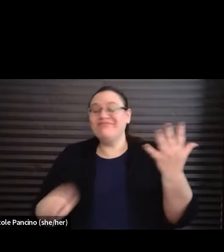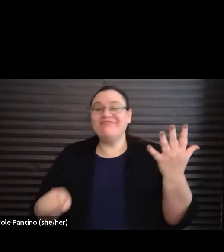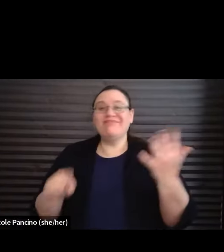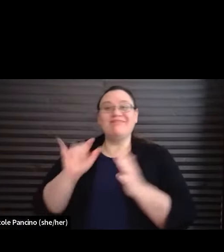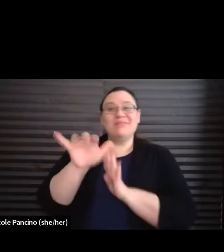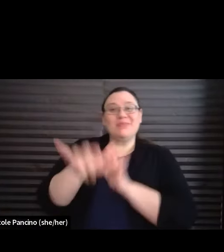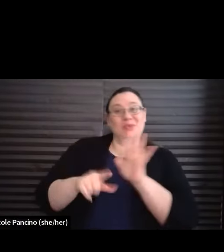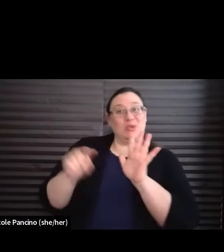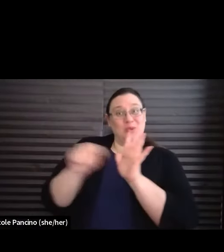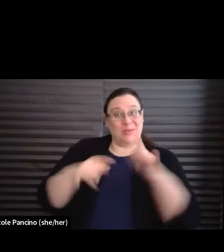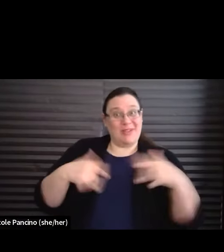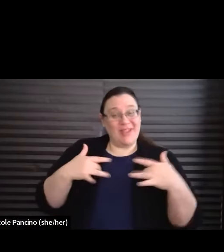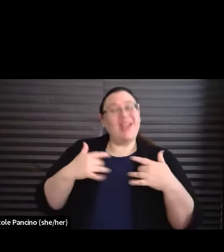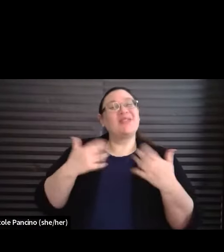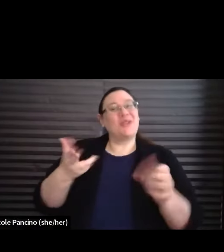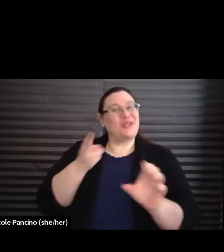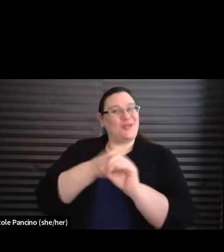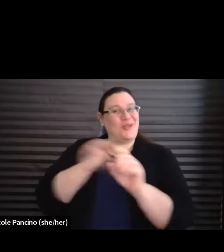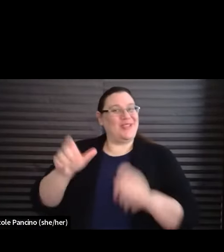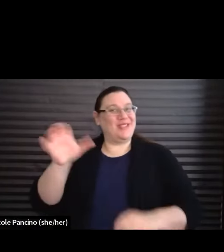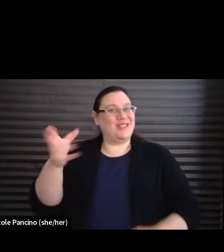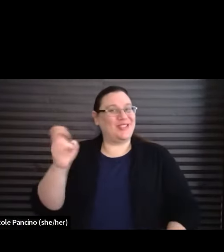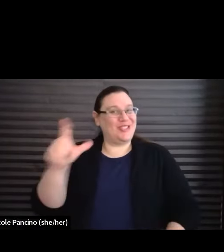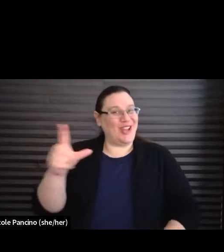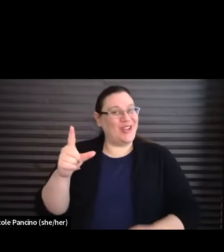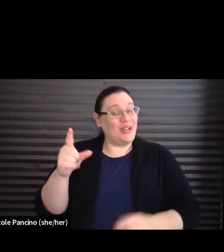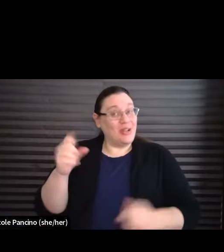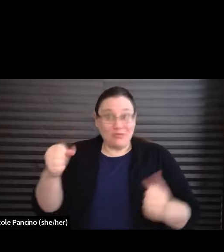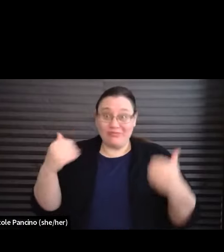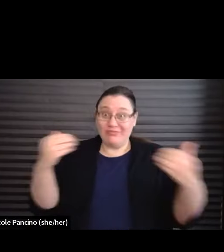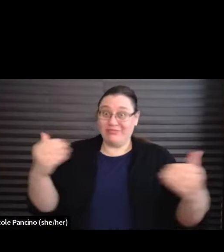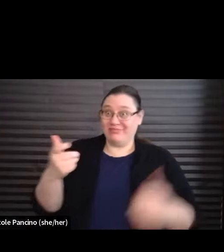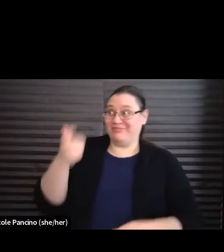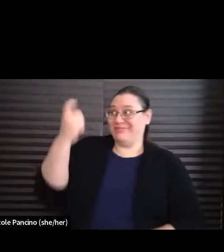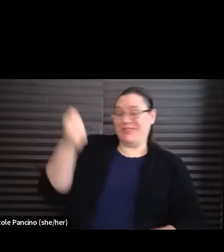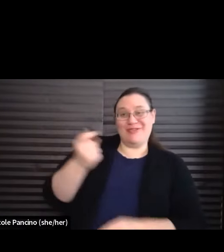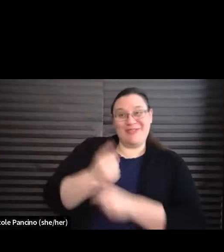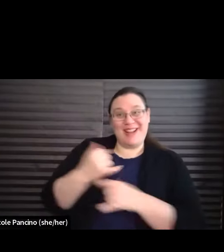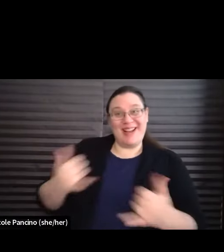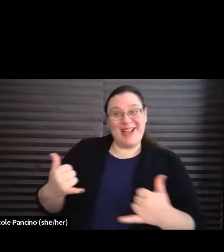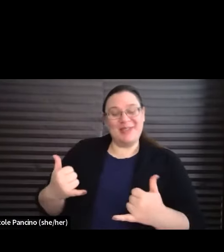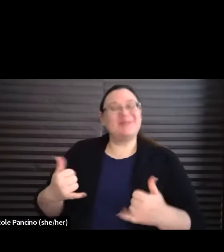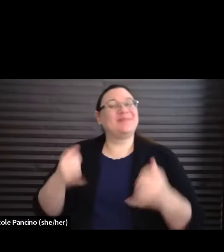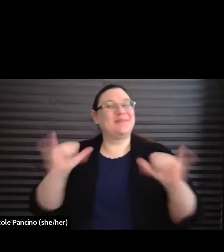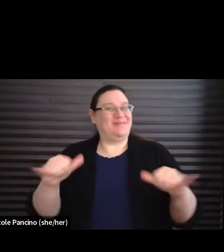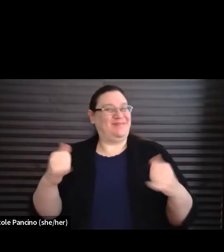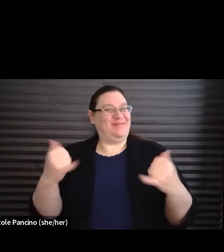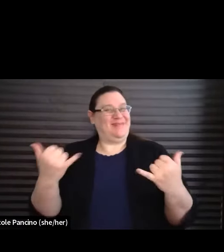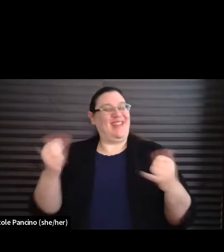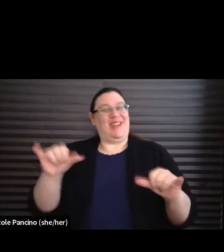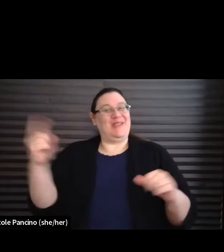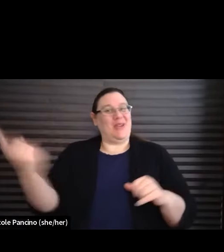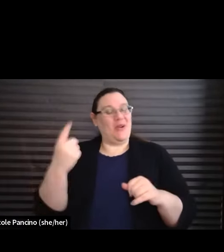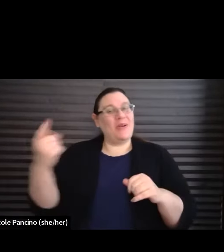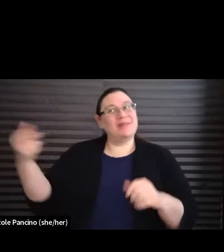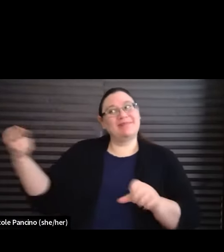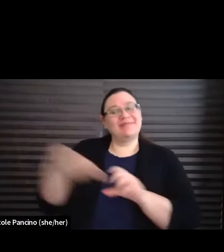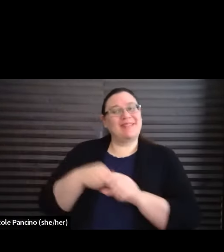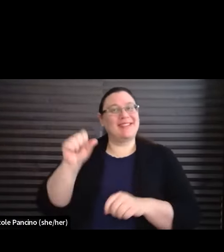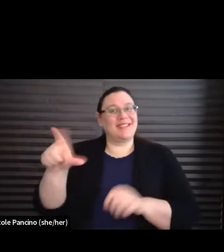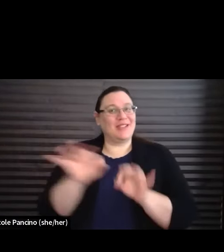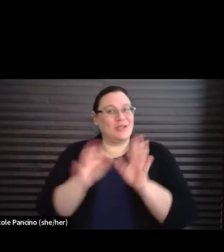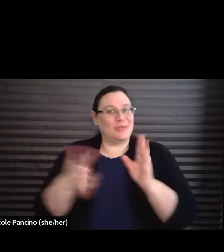this channel, which you can even do right now. Today, as always, we are joined by American Sign Language interpreter